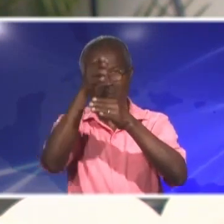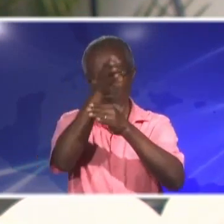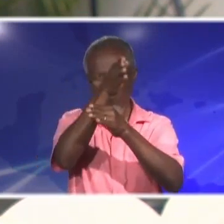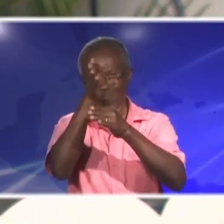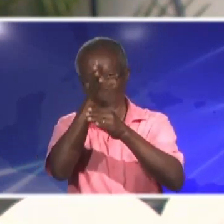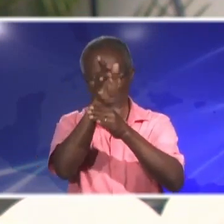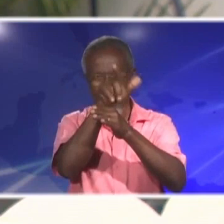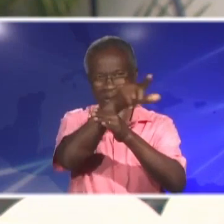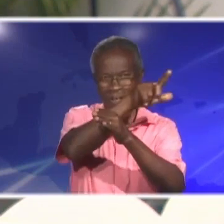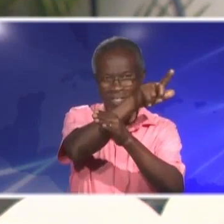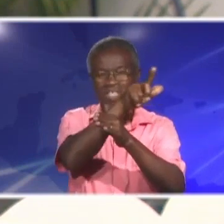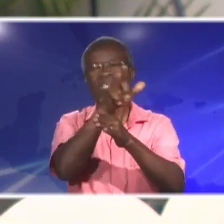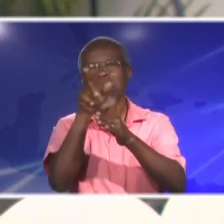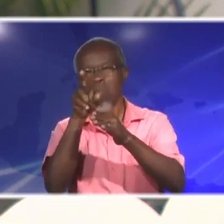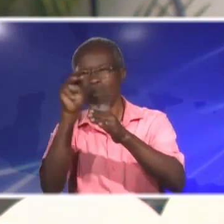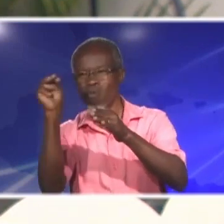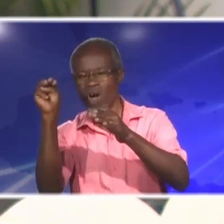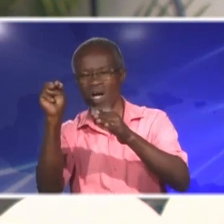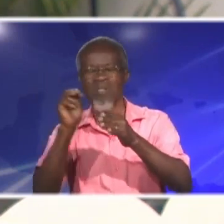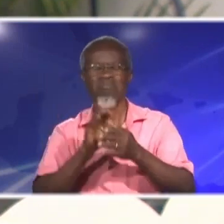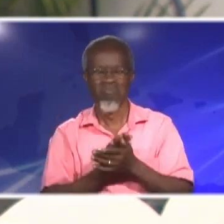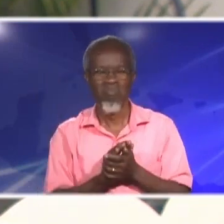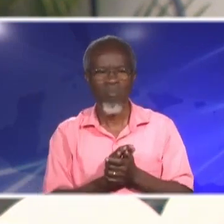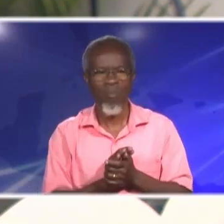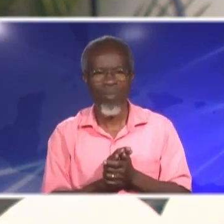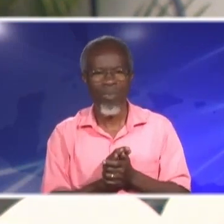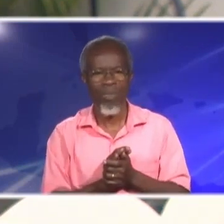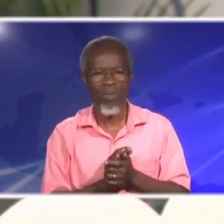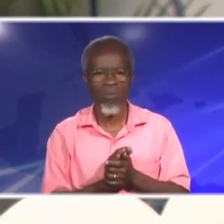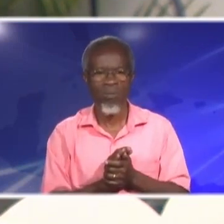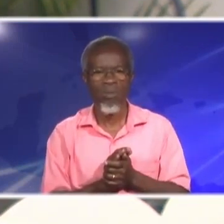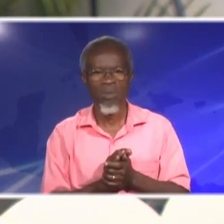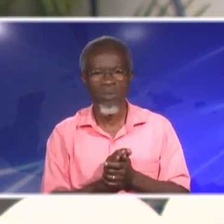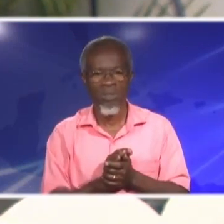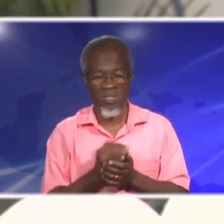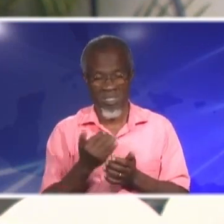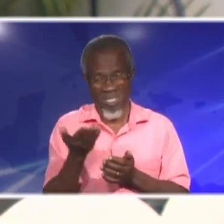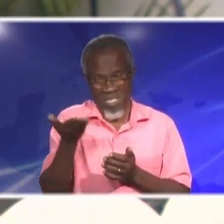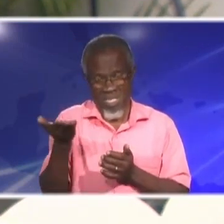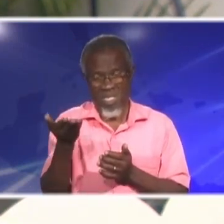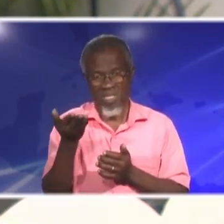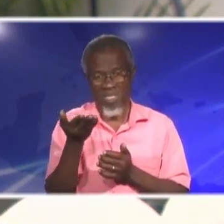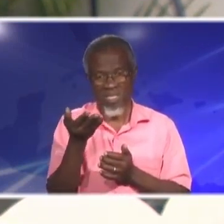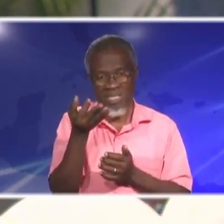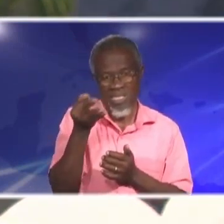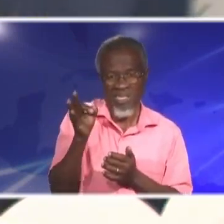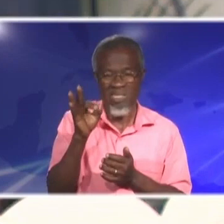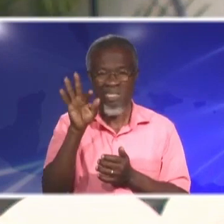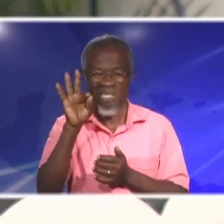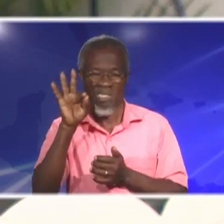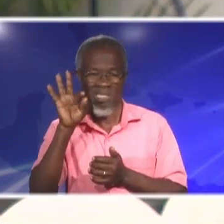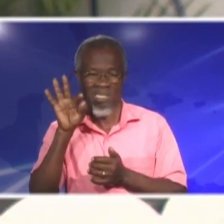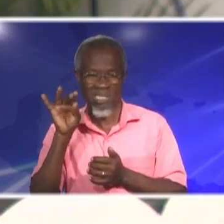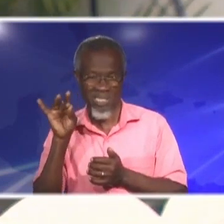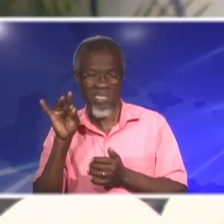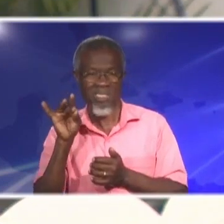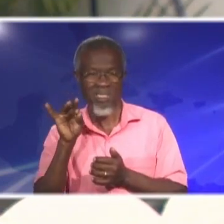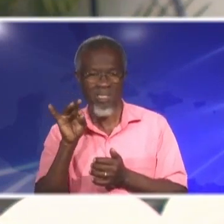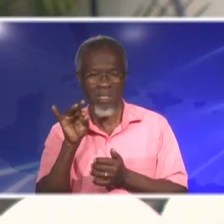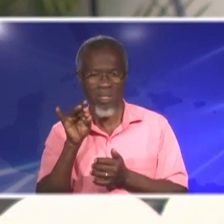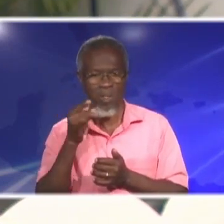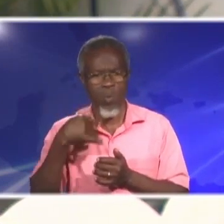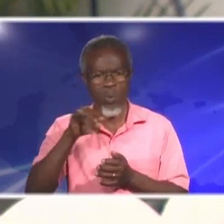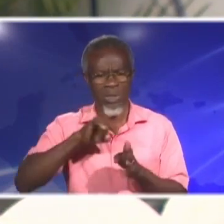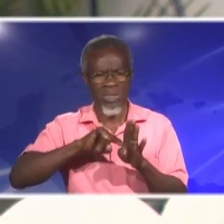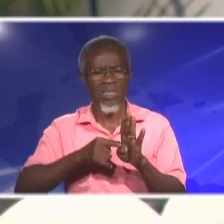And around during that time, in about 2001, 2002, we embarked on a violence reduction